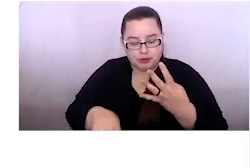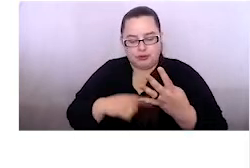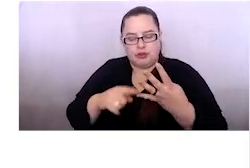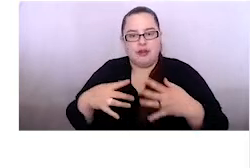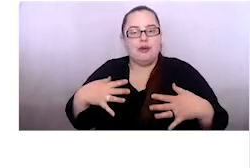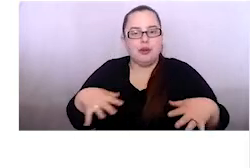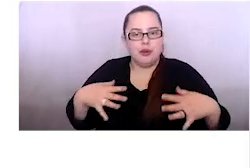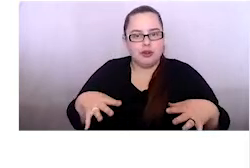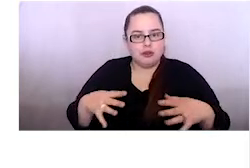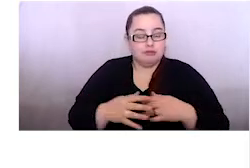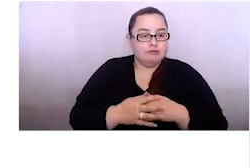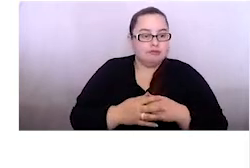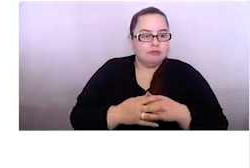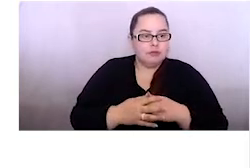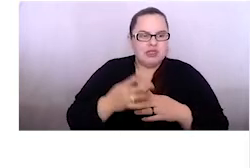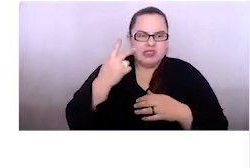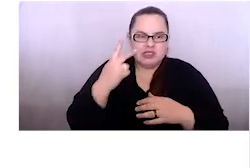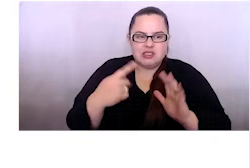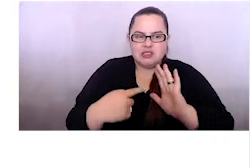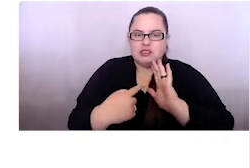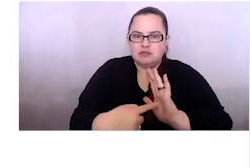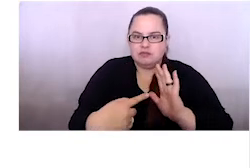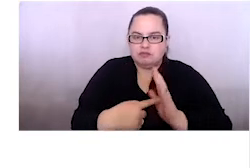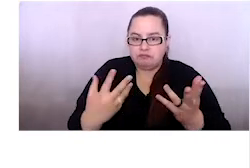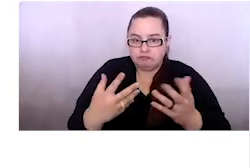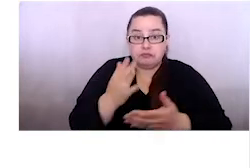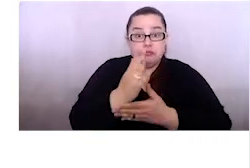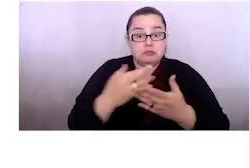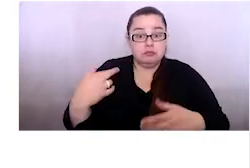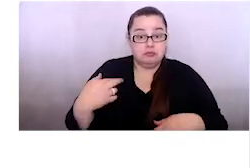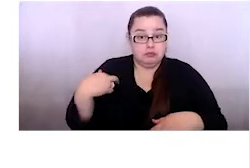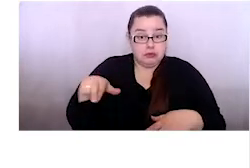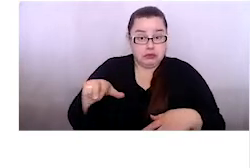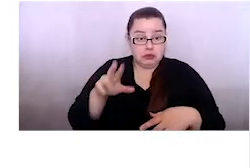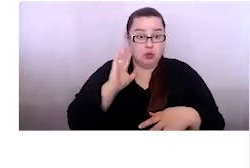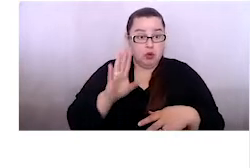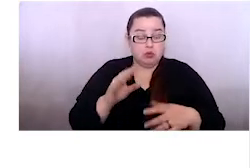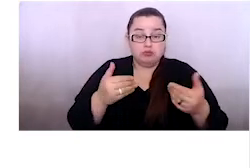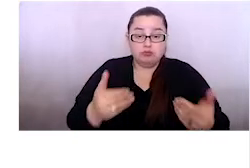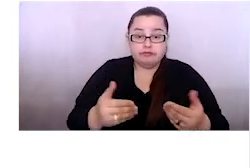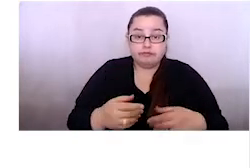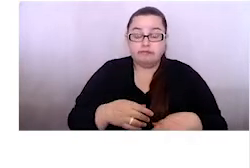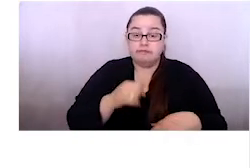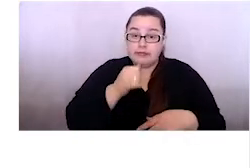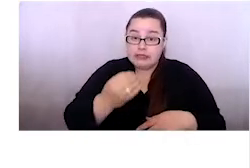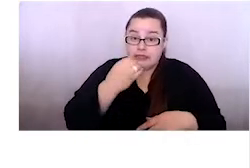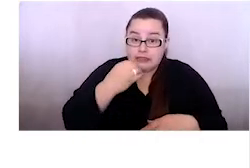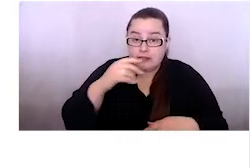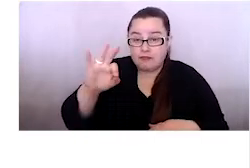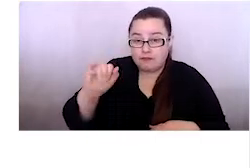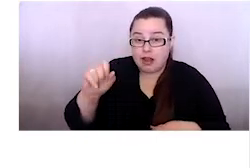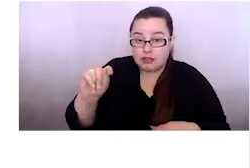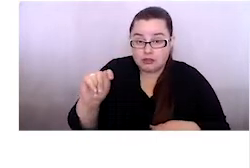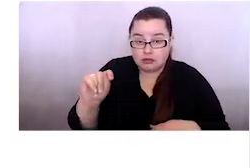this in some cultures. They practice fasting for their practices, or they have their moral values